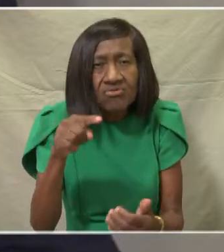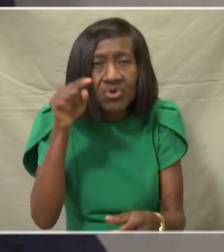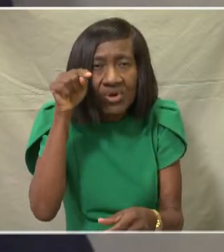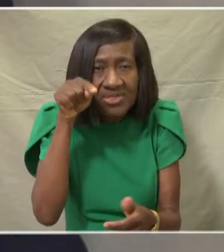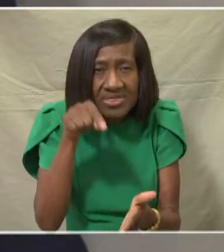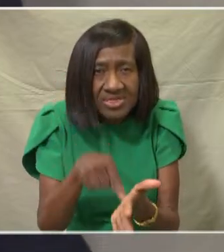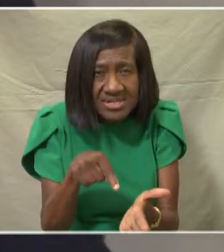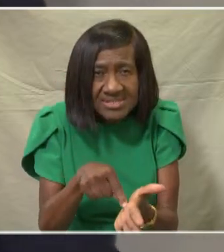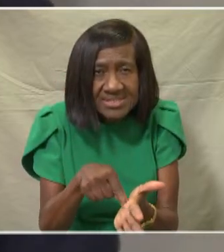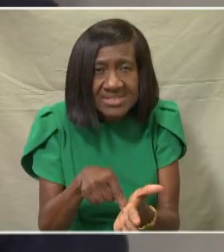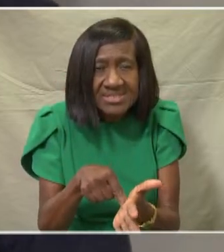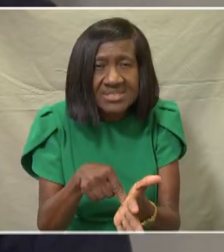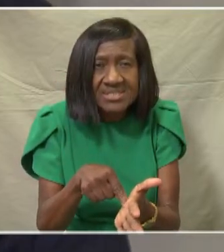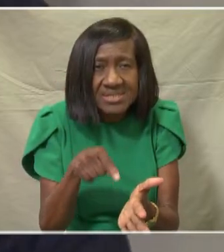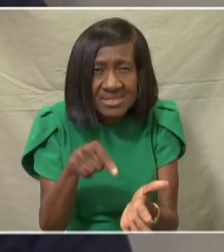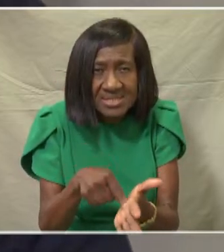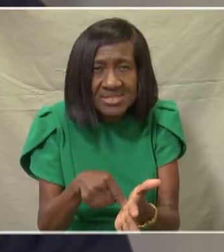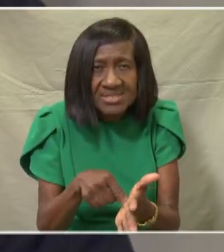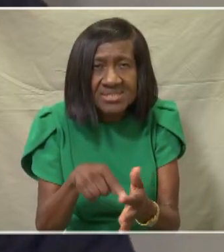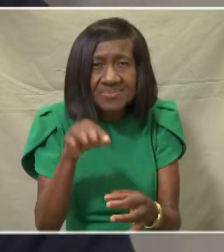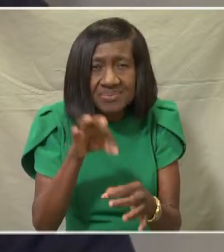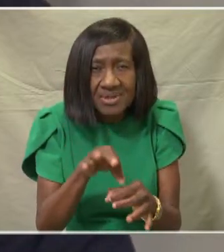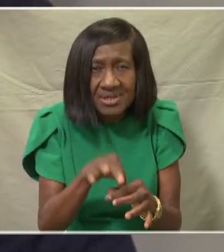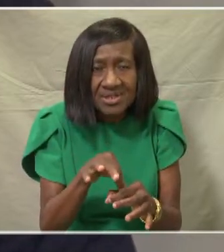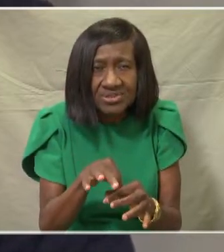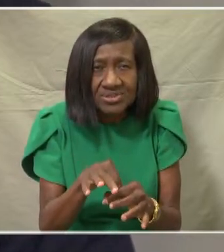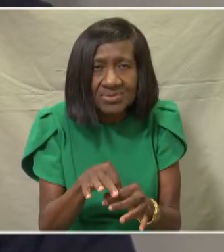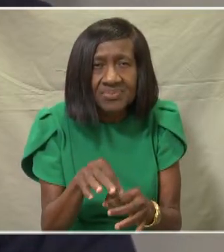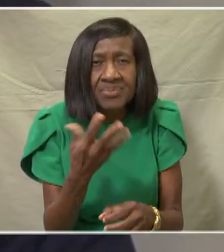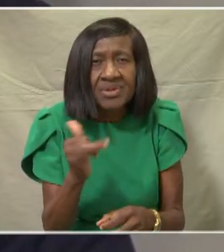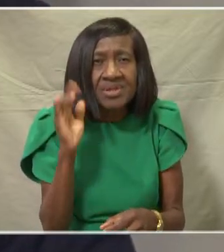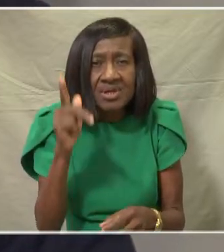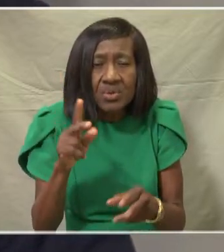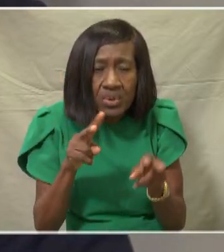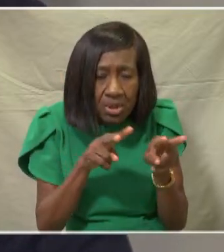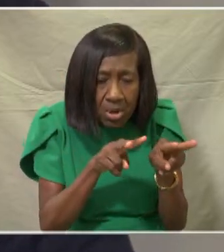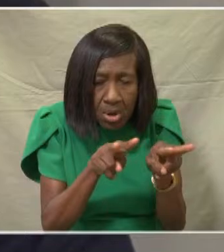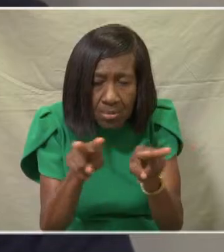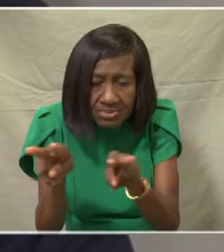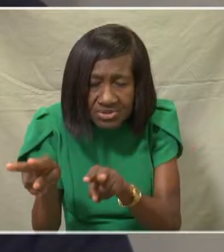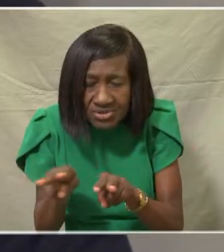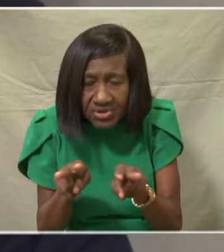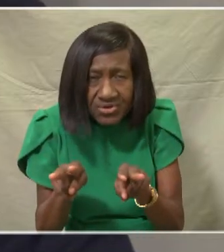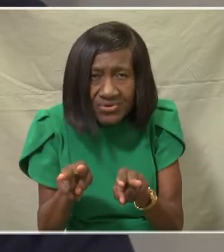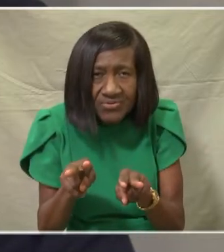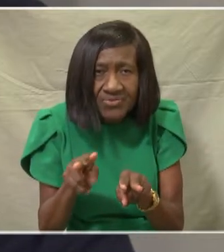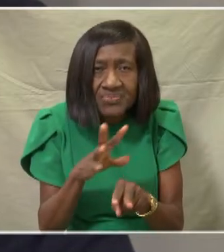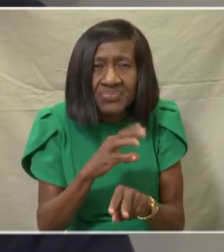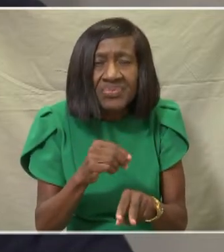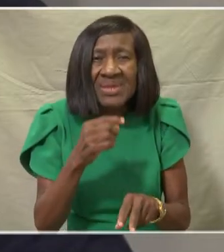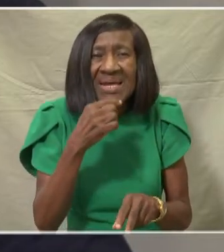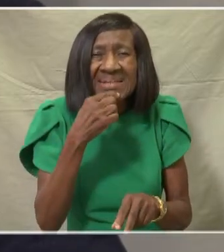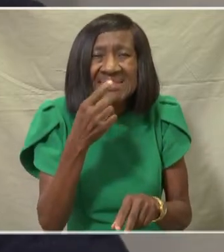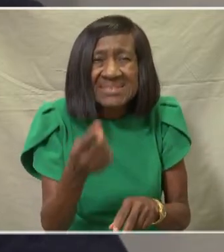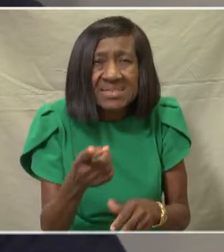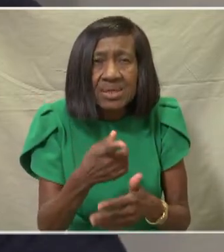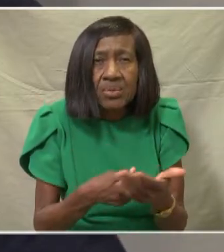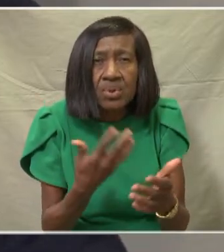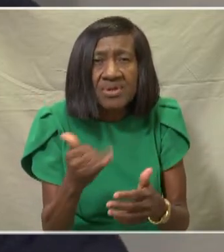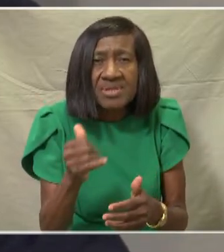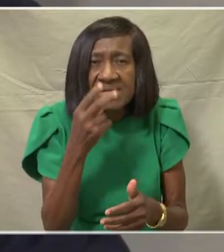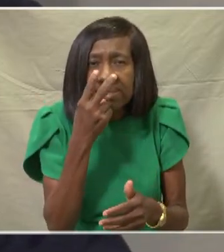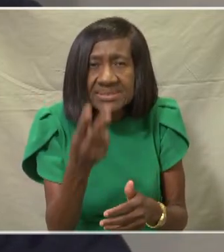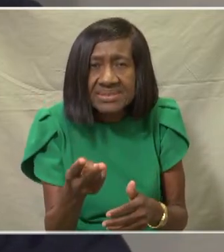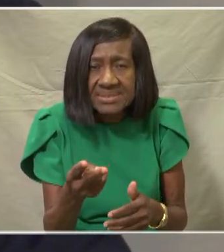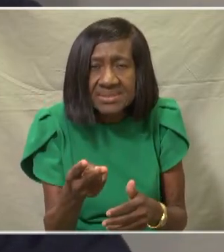does that. And so that's where we are. We will observe and we will make comments. They may refer back to previously. We don't know until we've